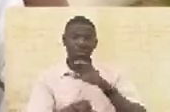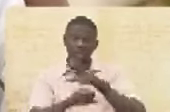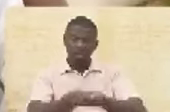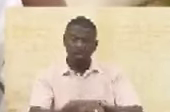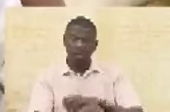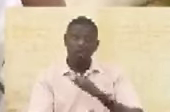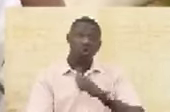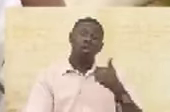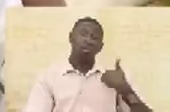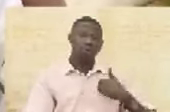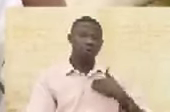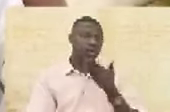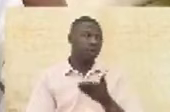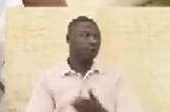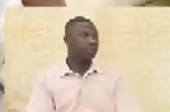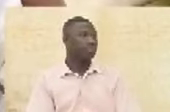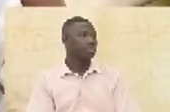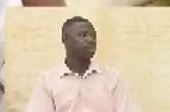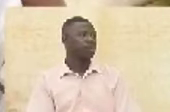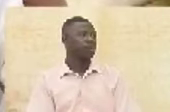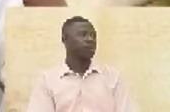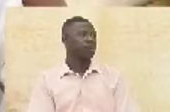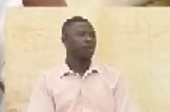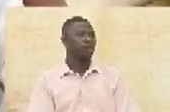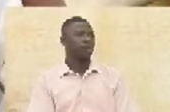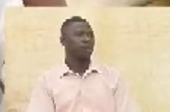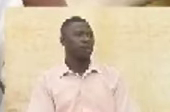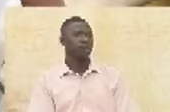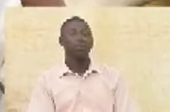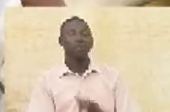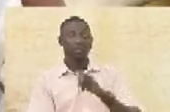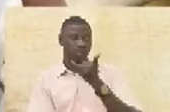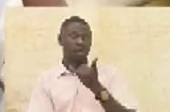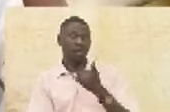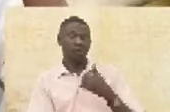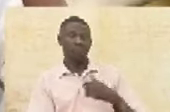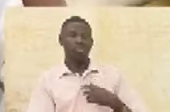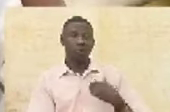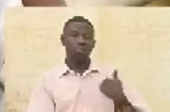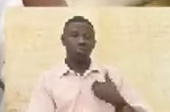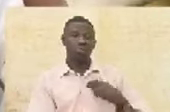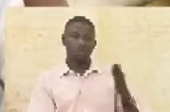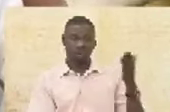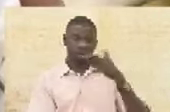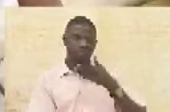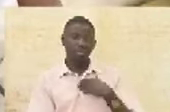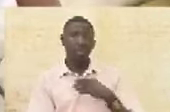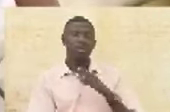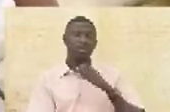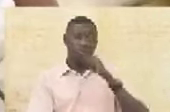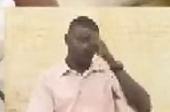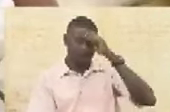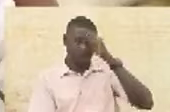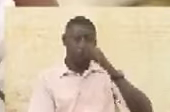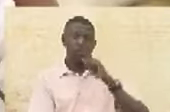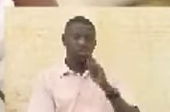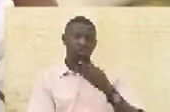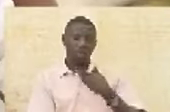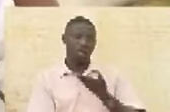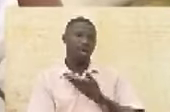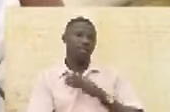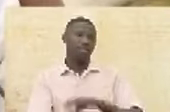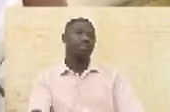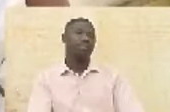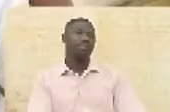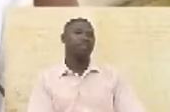bang ha min la ta nyambo la. Yes, people who came to attend the naming ceremony, some of them were